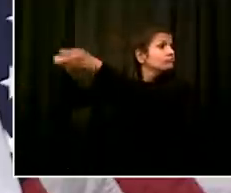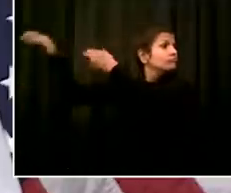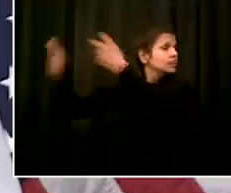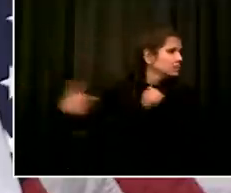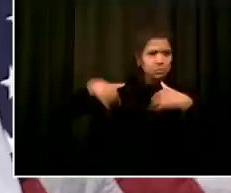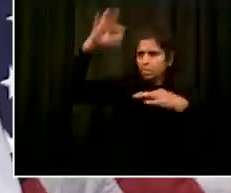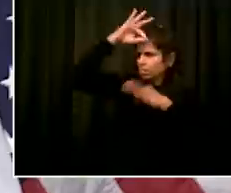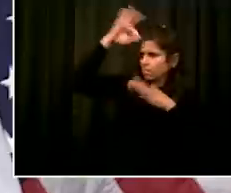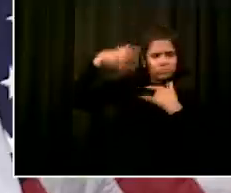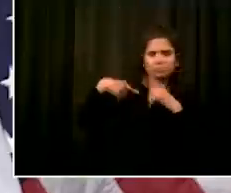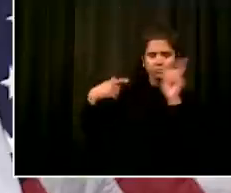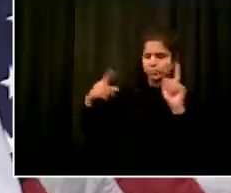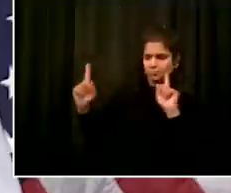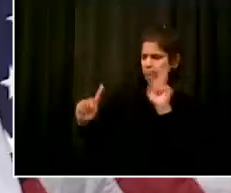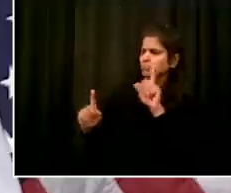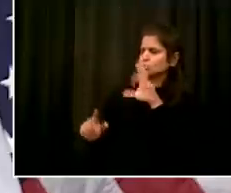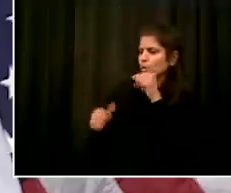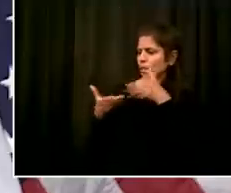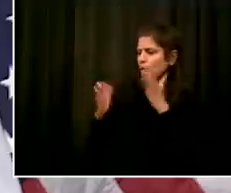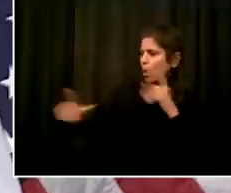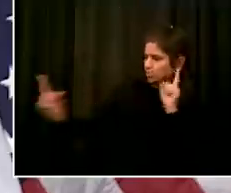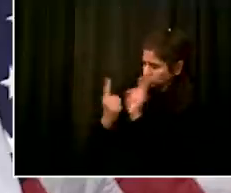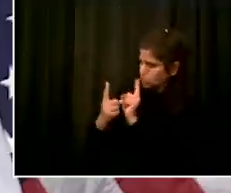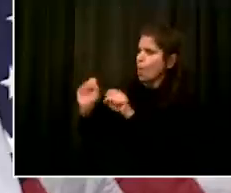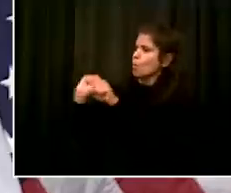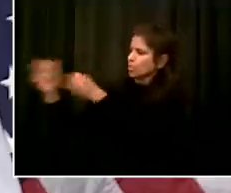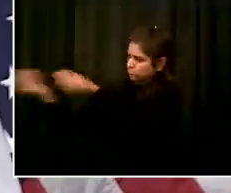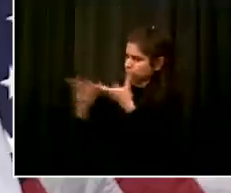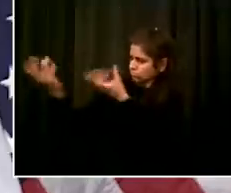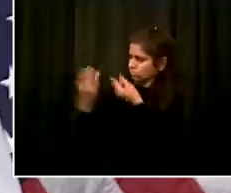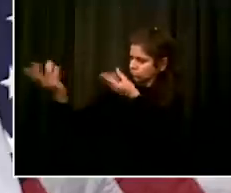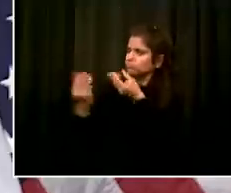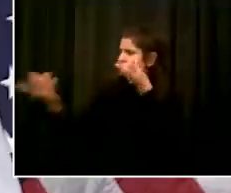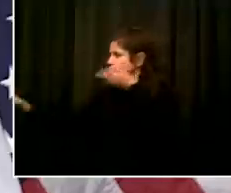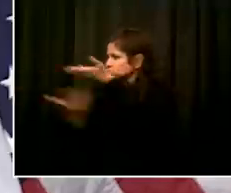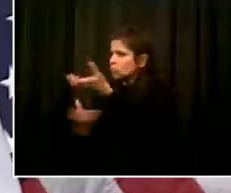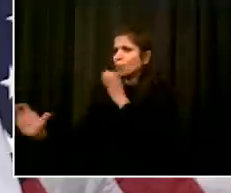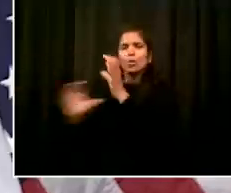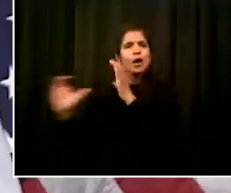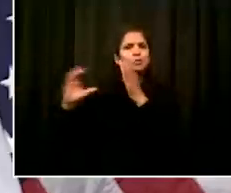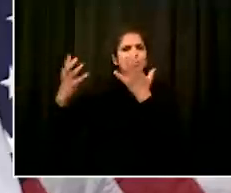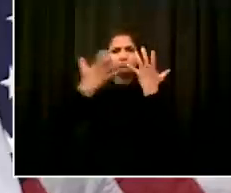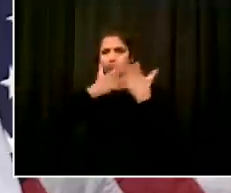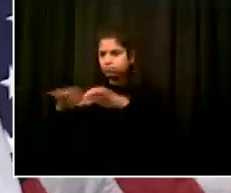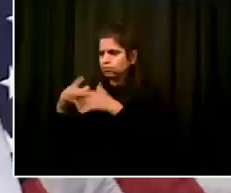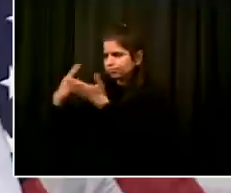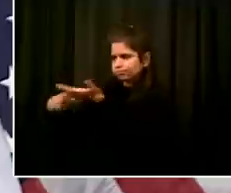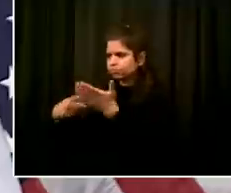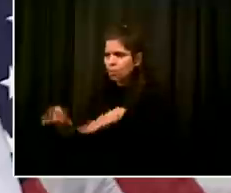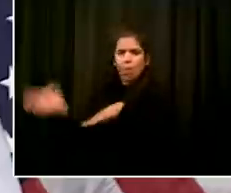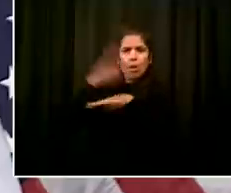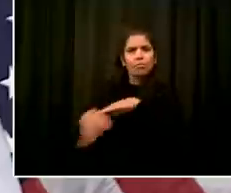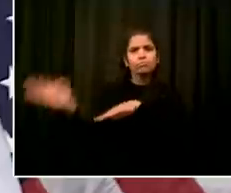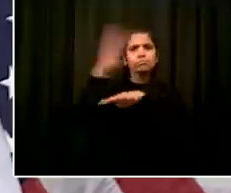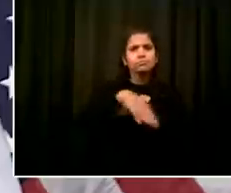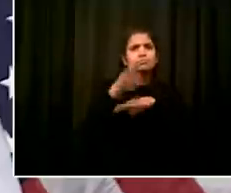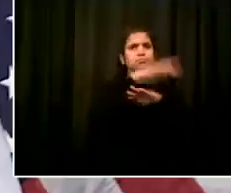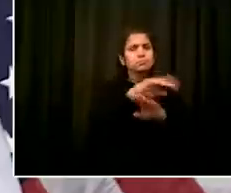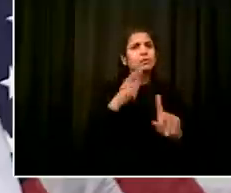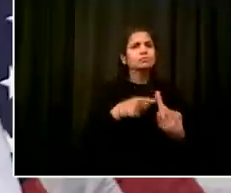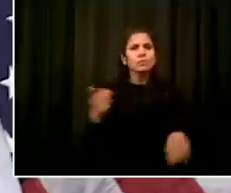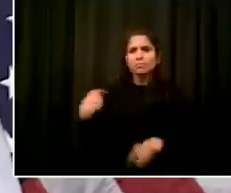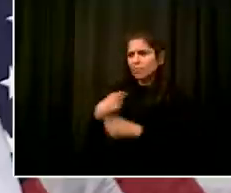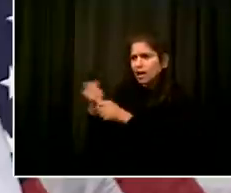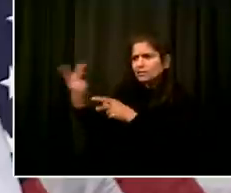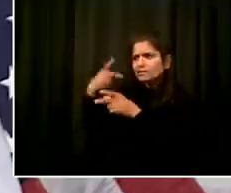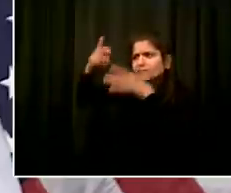talking all the time, and we are in unity. So to me, the City